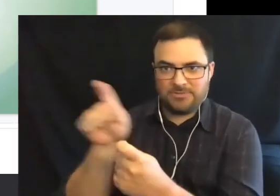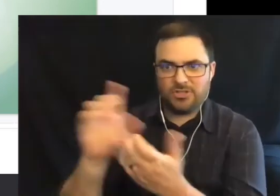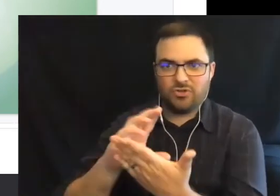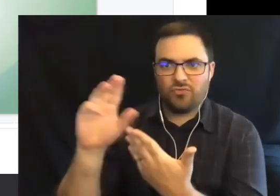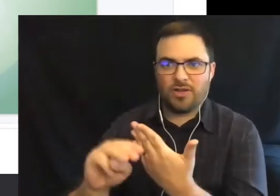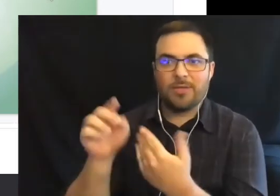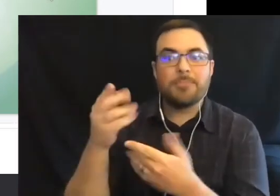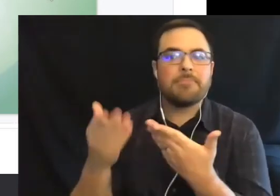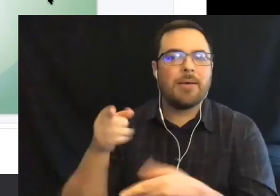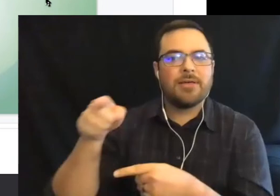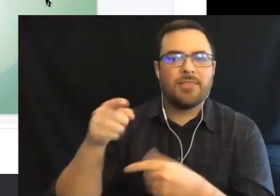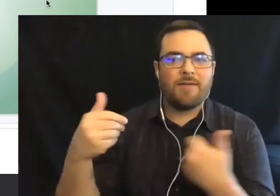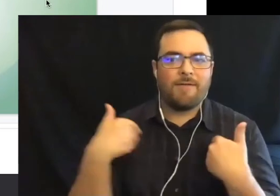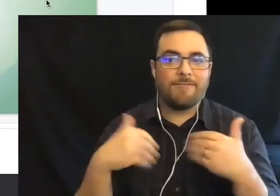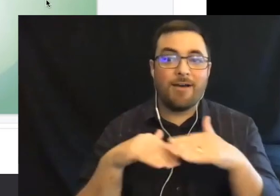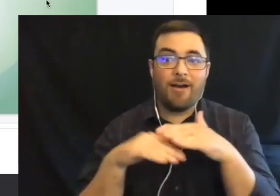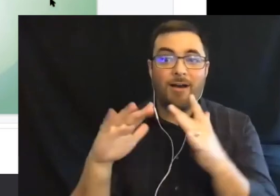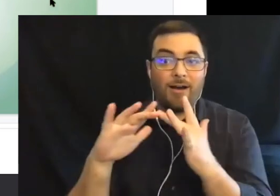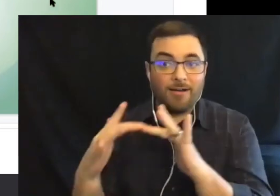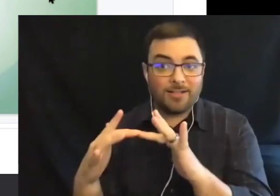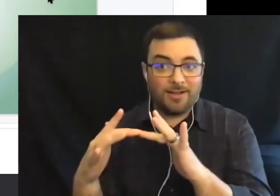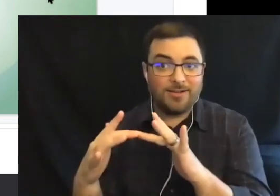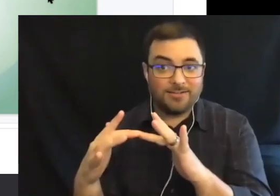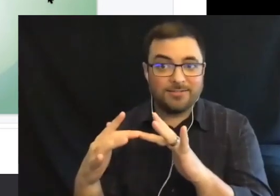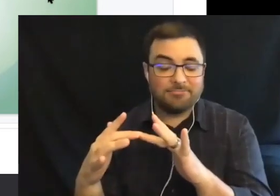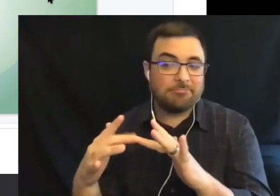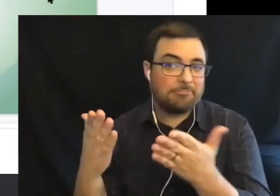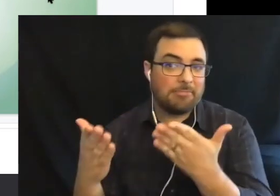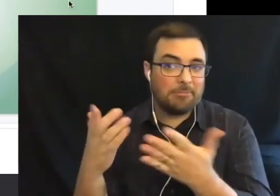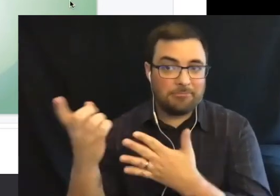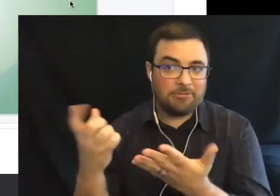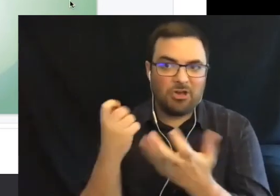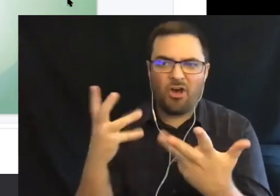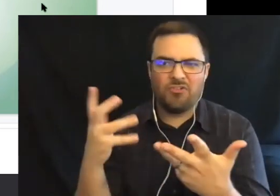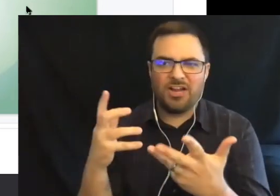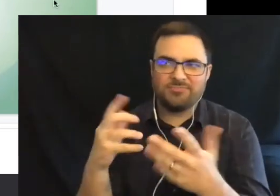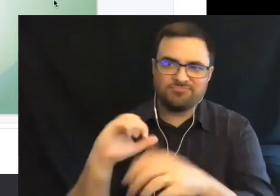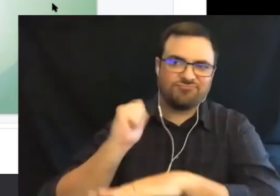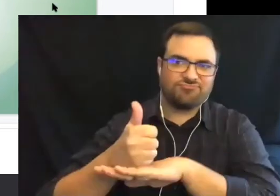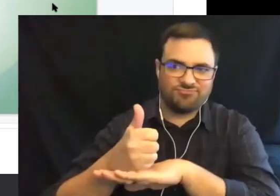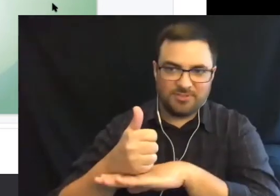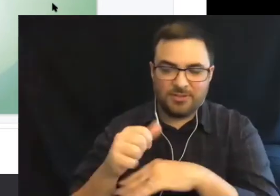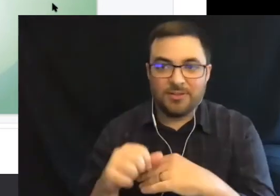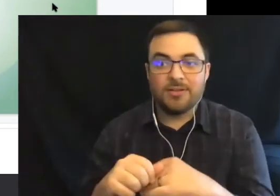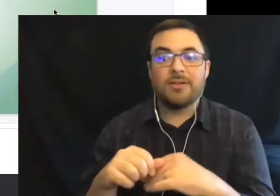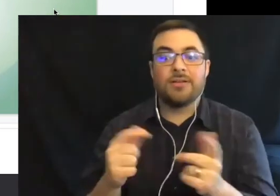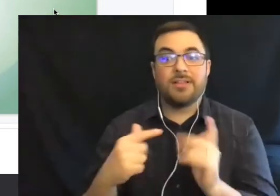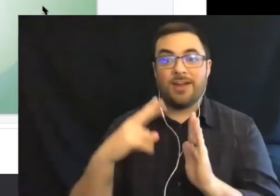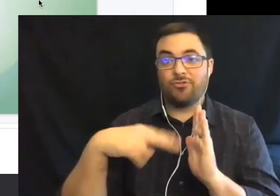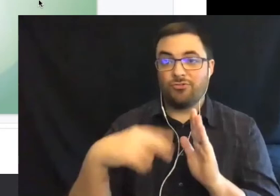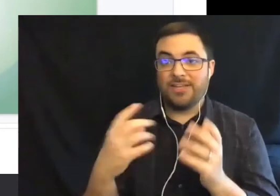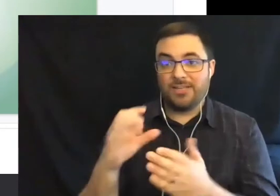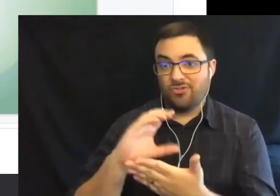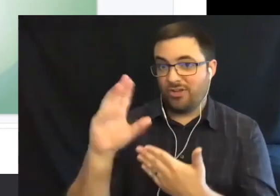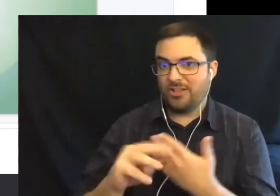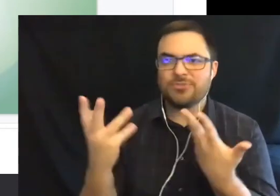they have that online access or online tools, because a lot of different reading curriculums have now made virtual